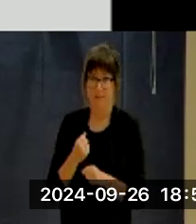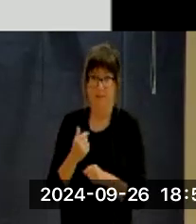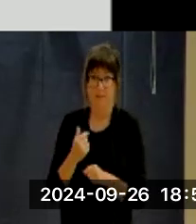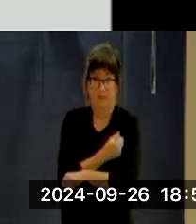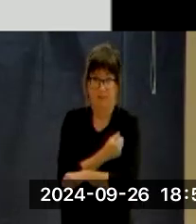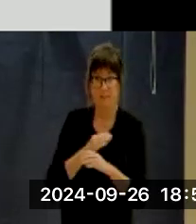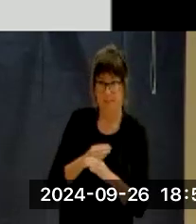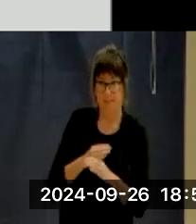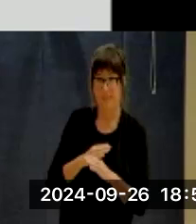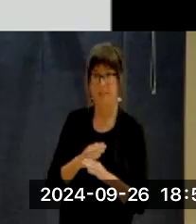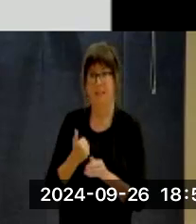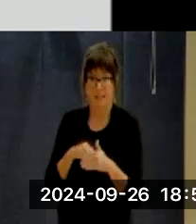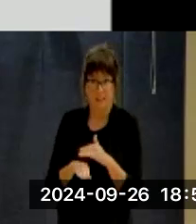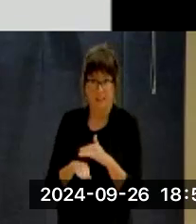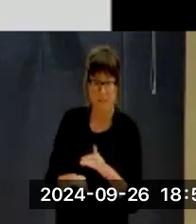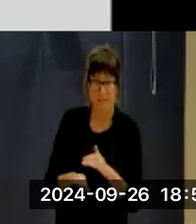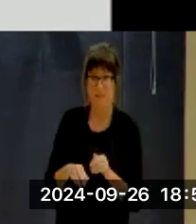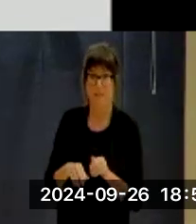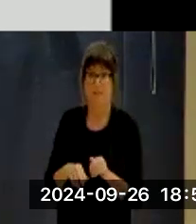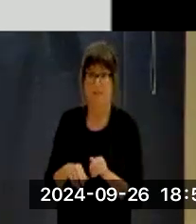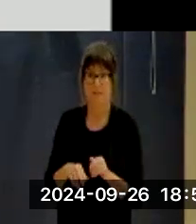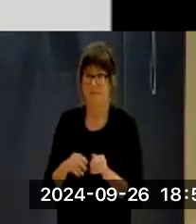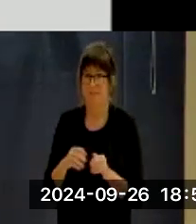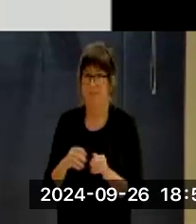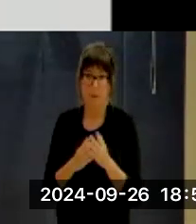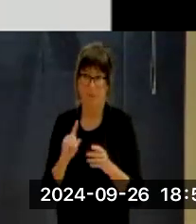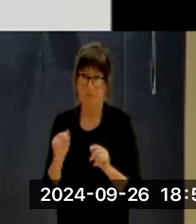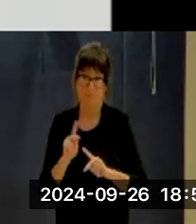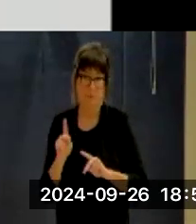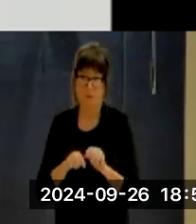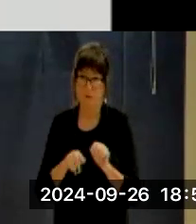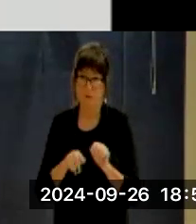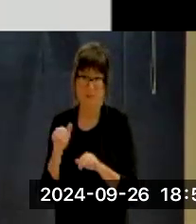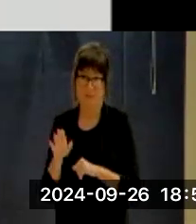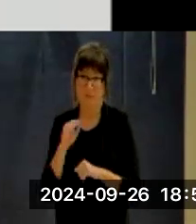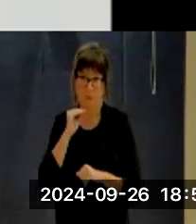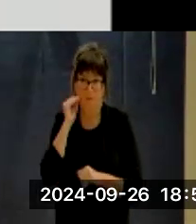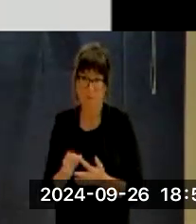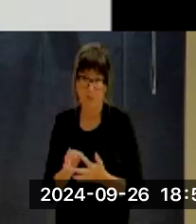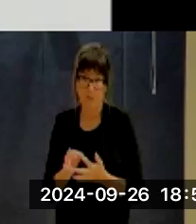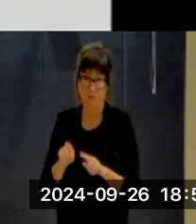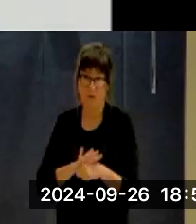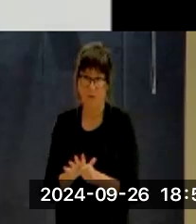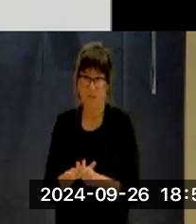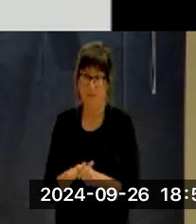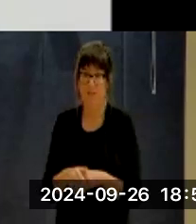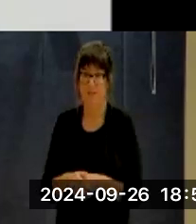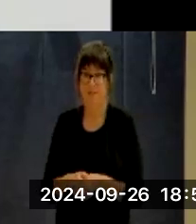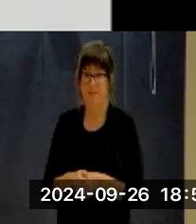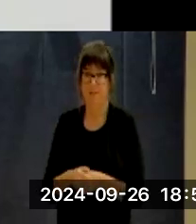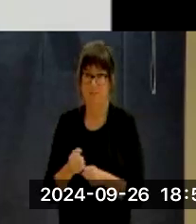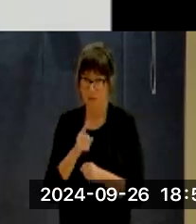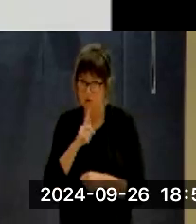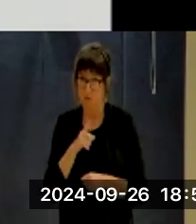cases, because a lot of disabled people can't leave their homes or couldn't leave their homes, especially in the beginning of the pandemic, making sure that